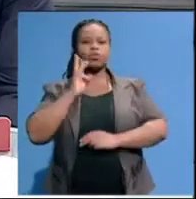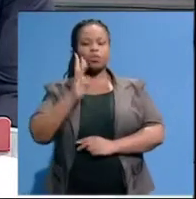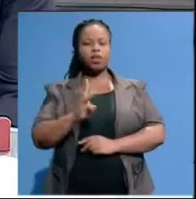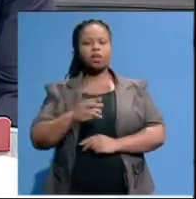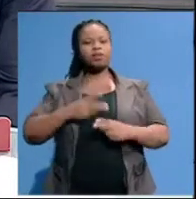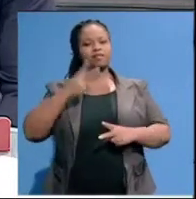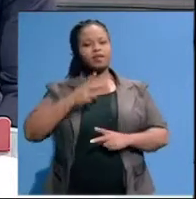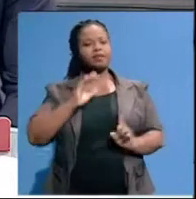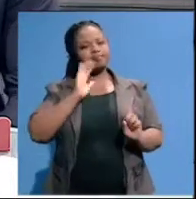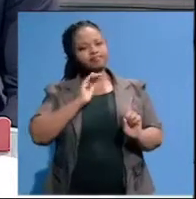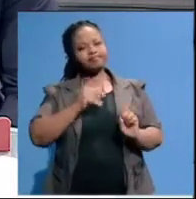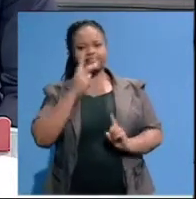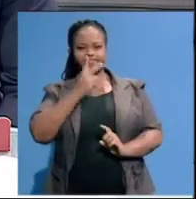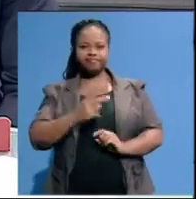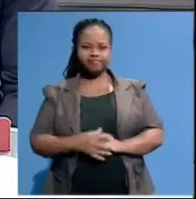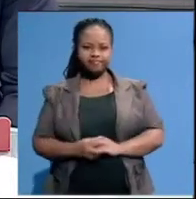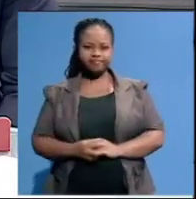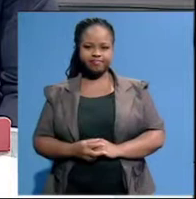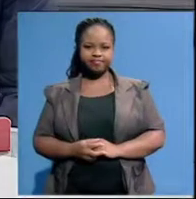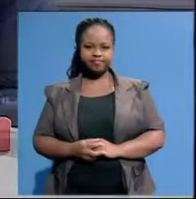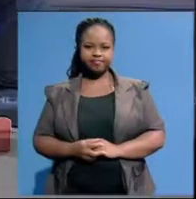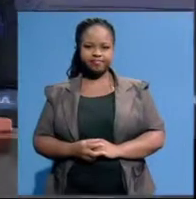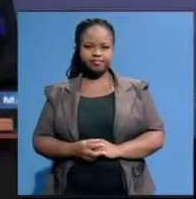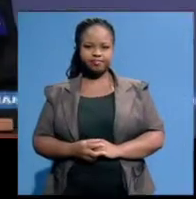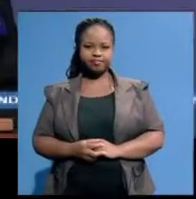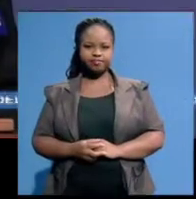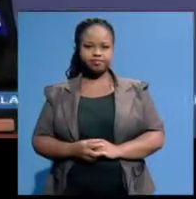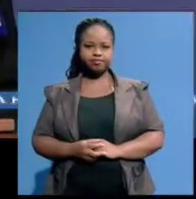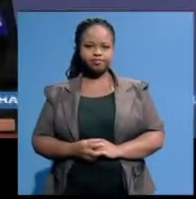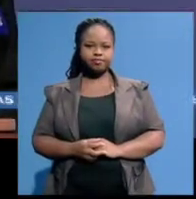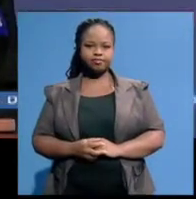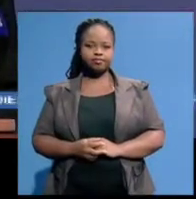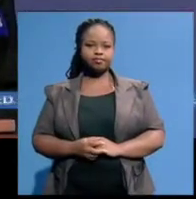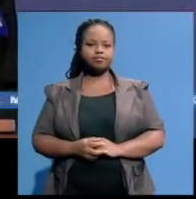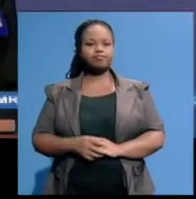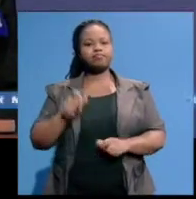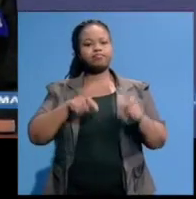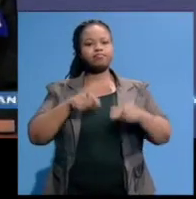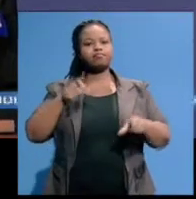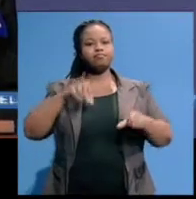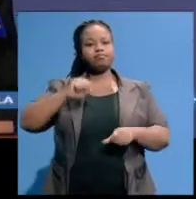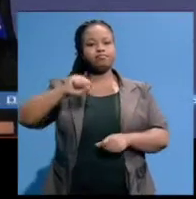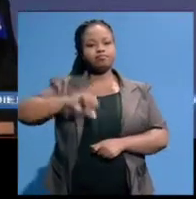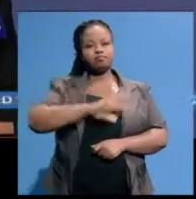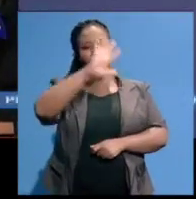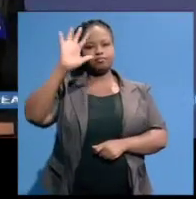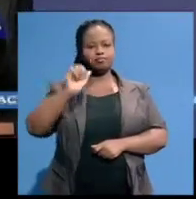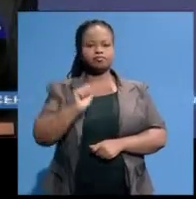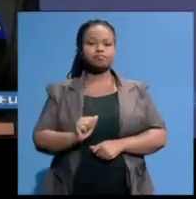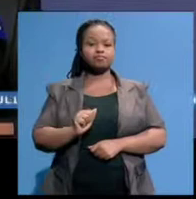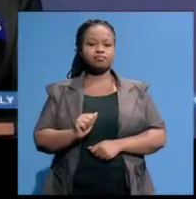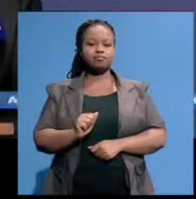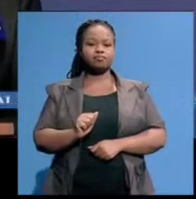to uTata. Let's take a look. Fellow South Africans, our beloved